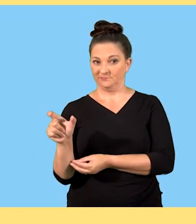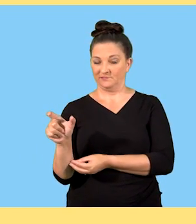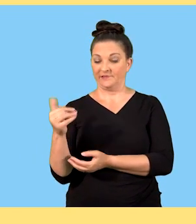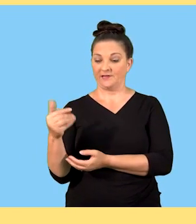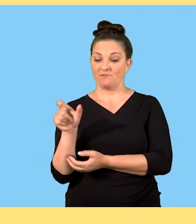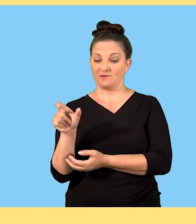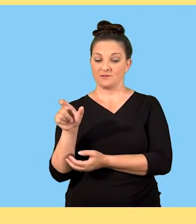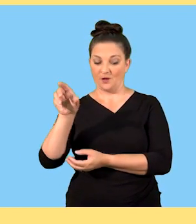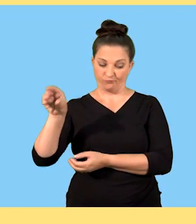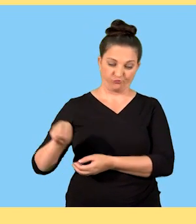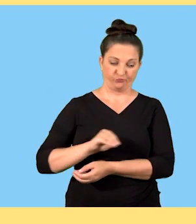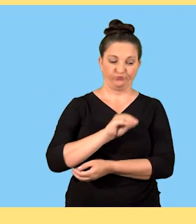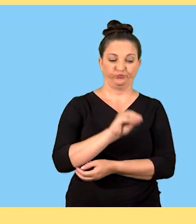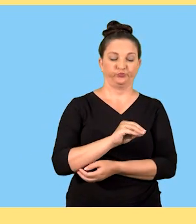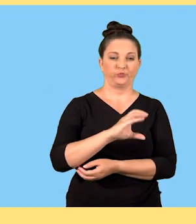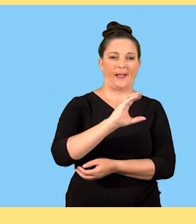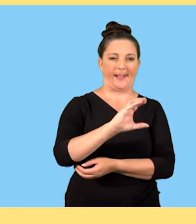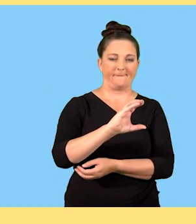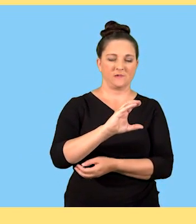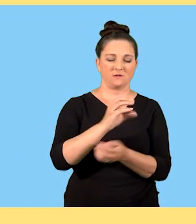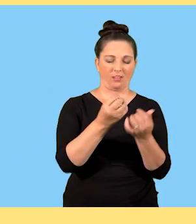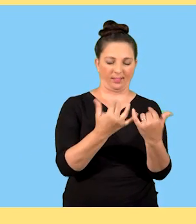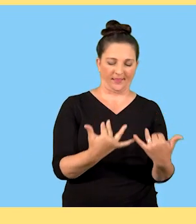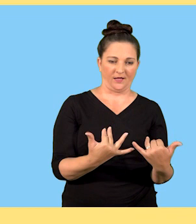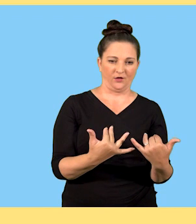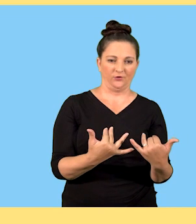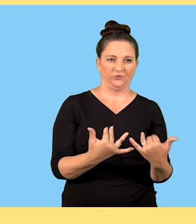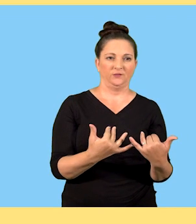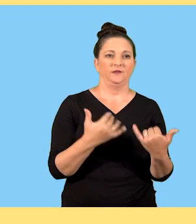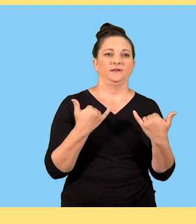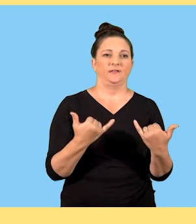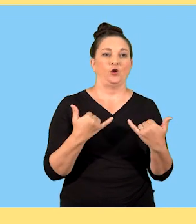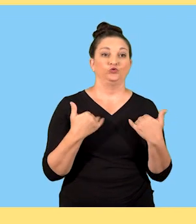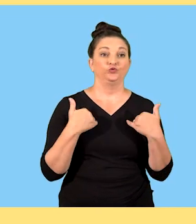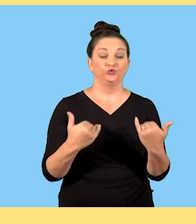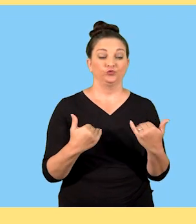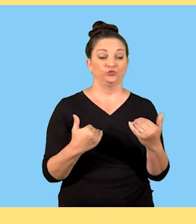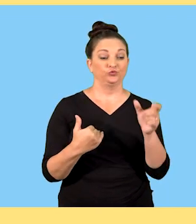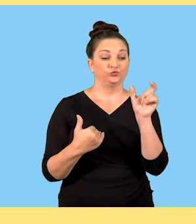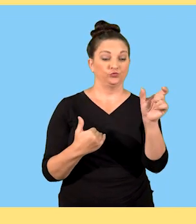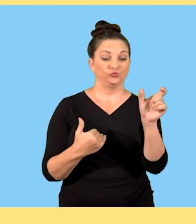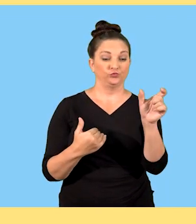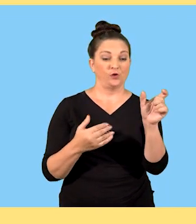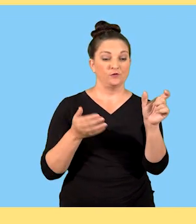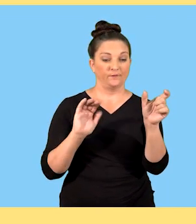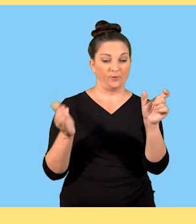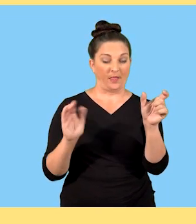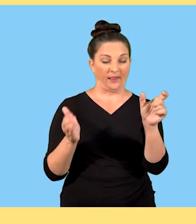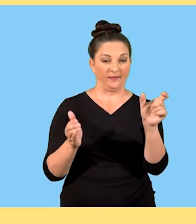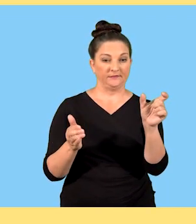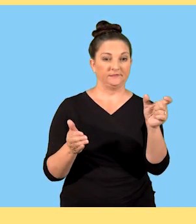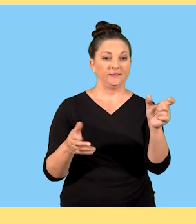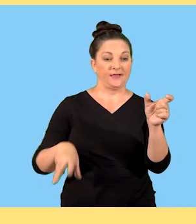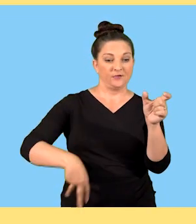end up with net profit, which you will bring now to your capital account. In your capital account, which increases on the credit side, you start with a balance,